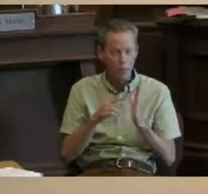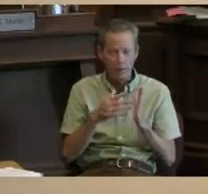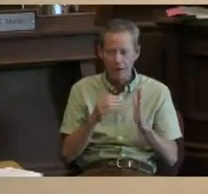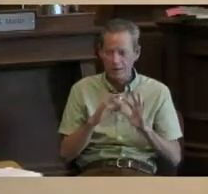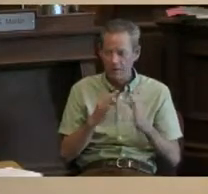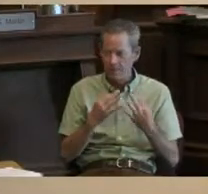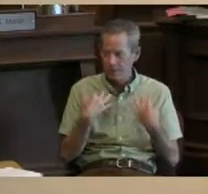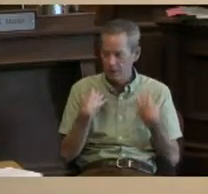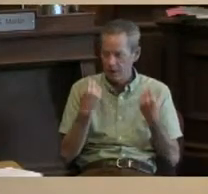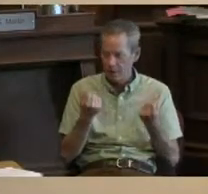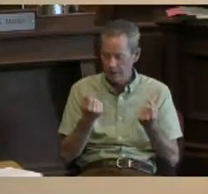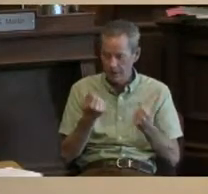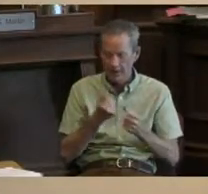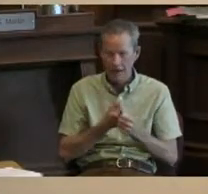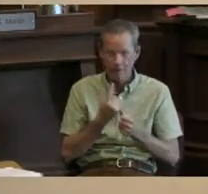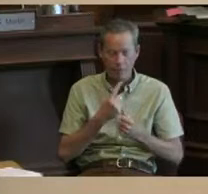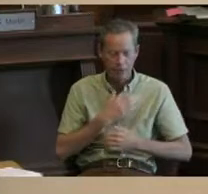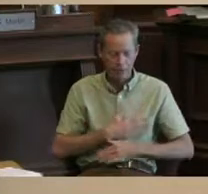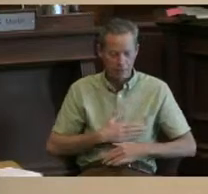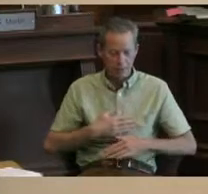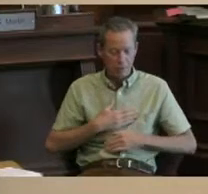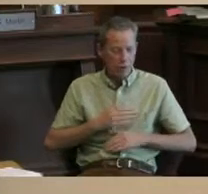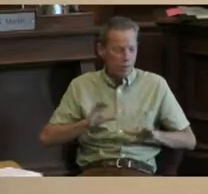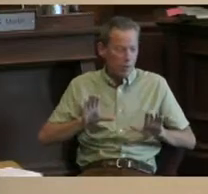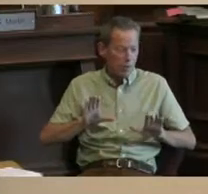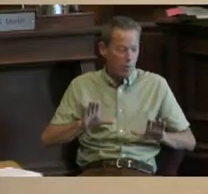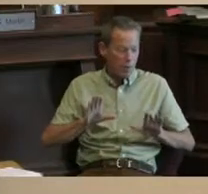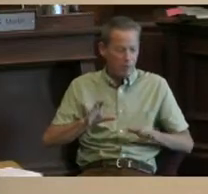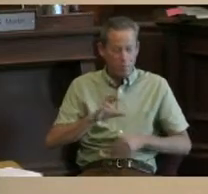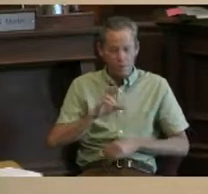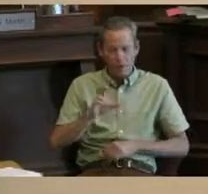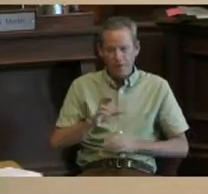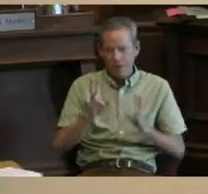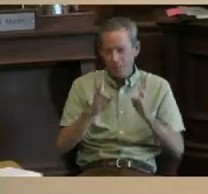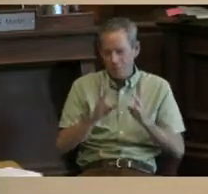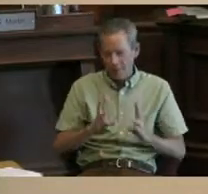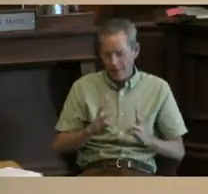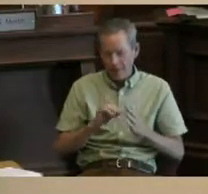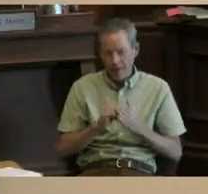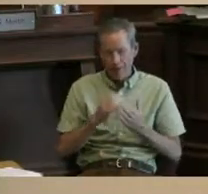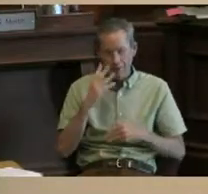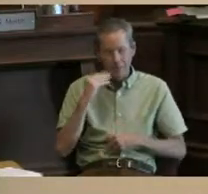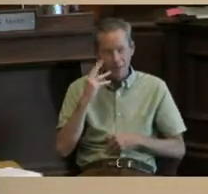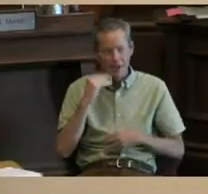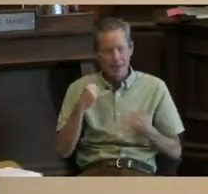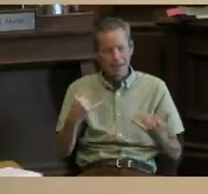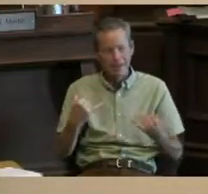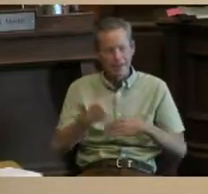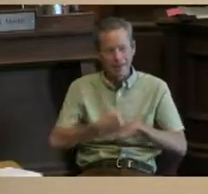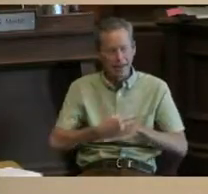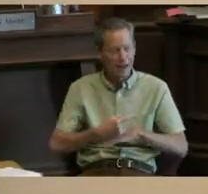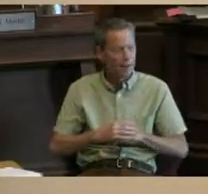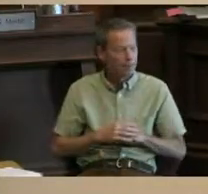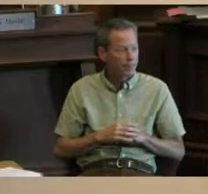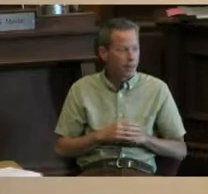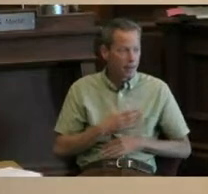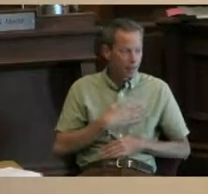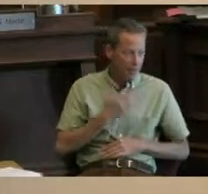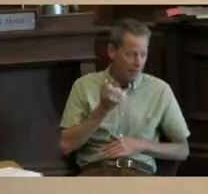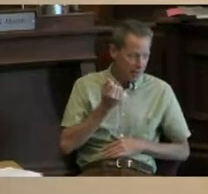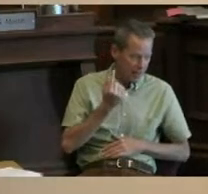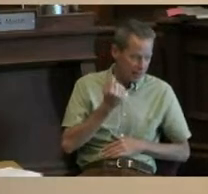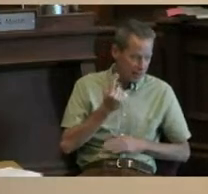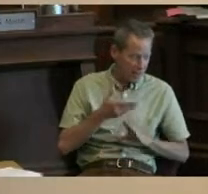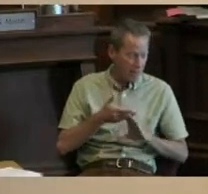are healthy and everybody is enjoying this wonderful Rochester weather that we are having today. It is my understanding, before we